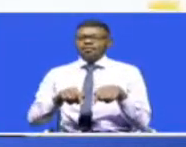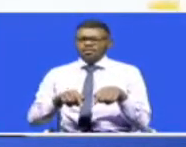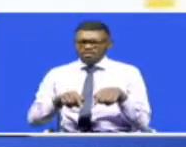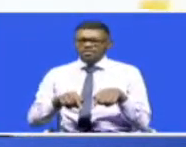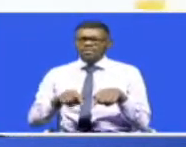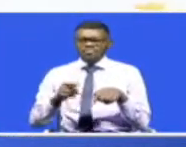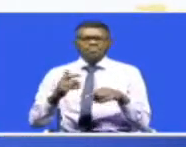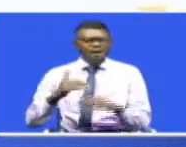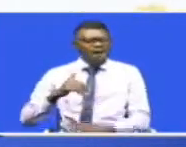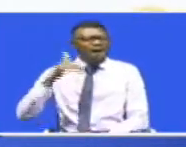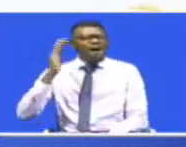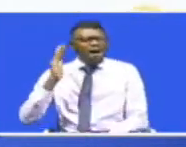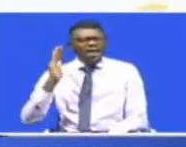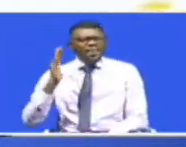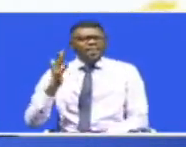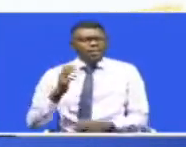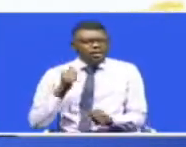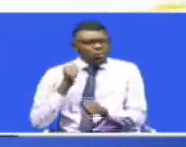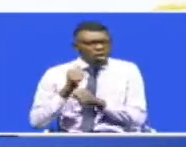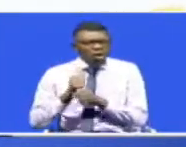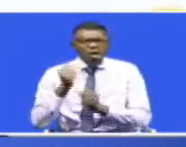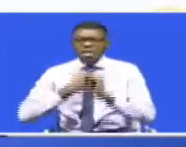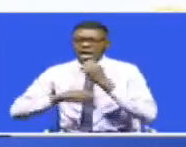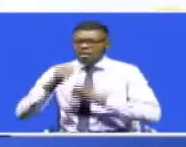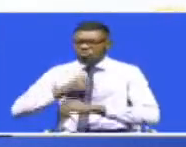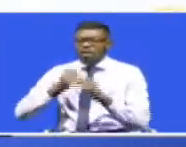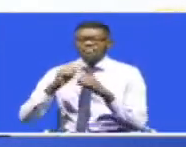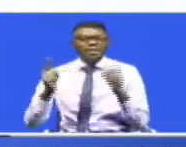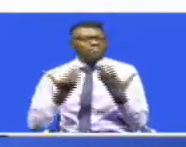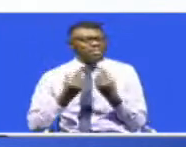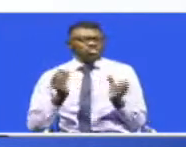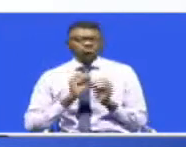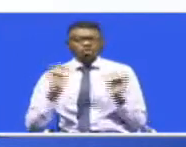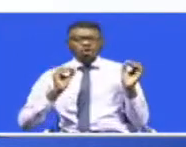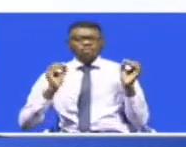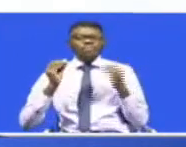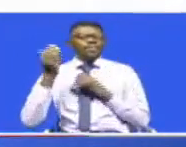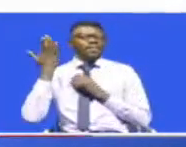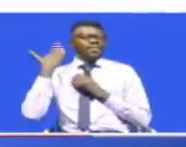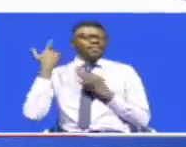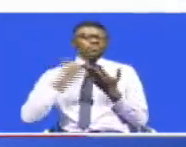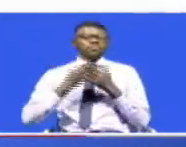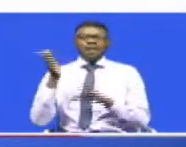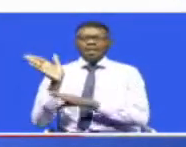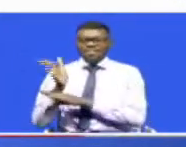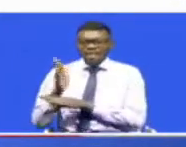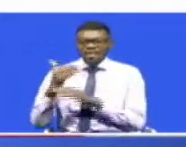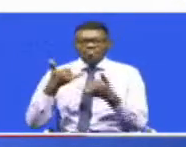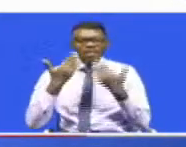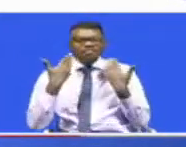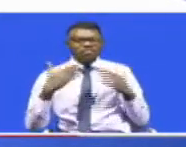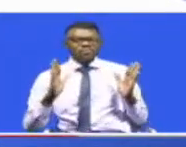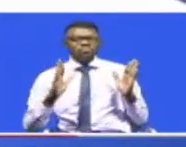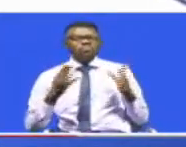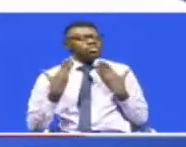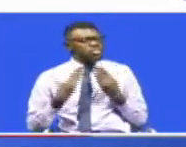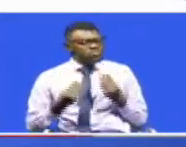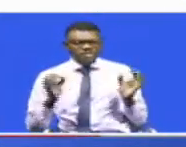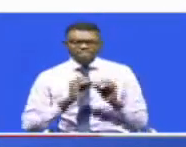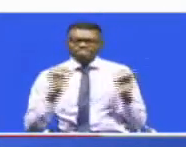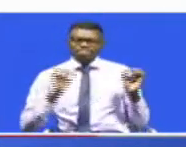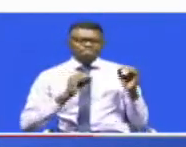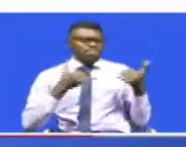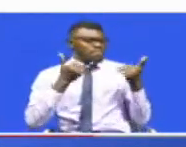intensity is very high and it's not easy because we play last Thursday. Haikuwa mechi rahisi hata kwa vijana